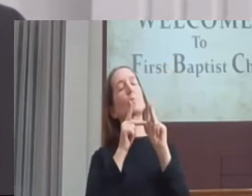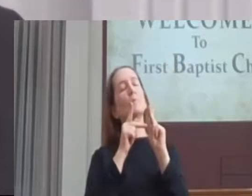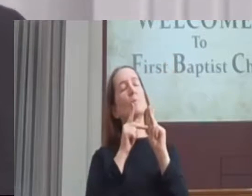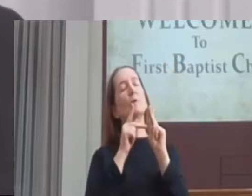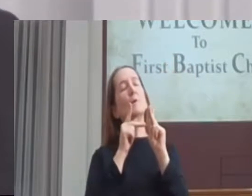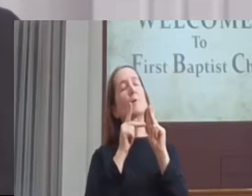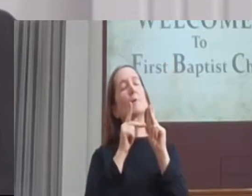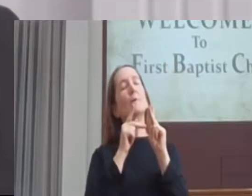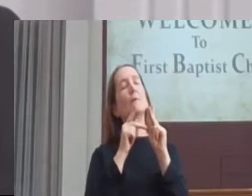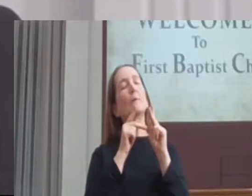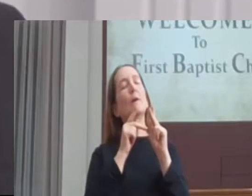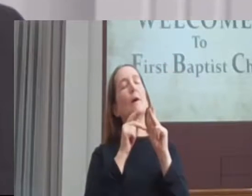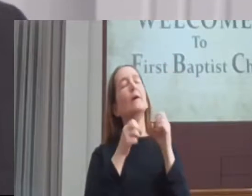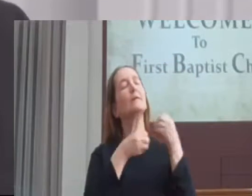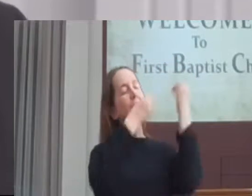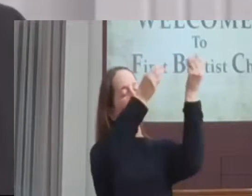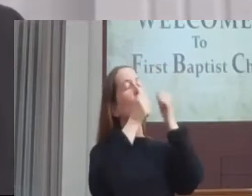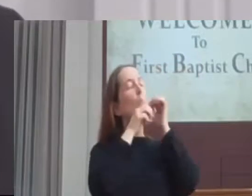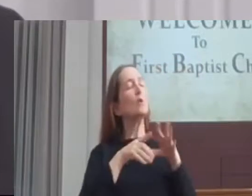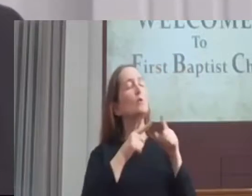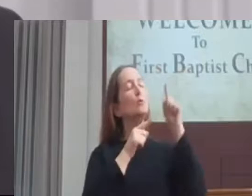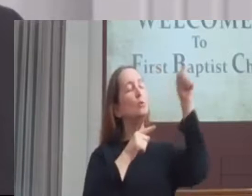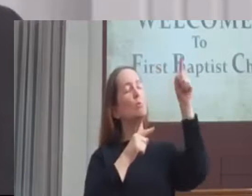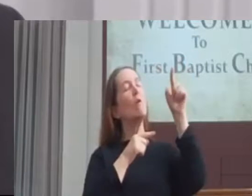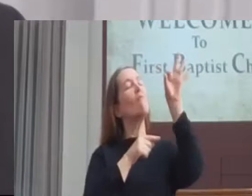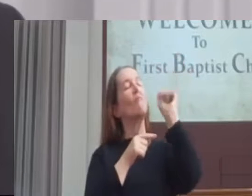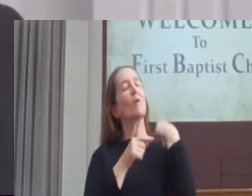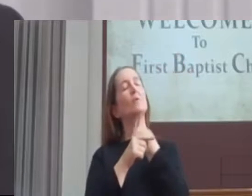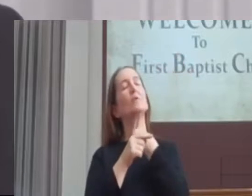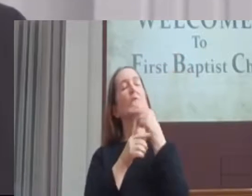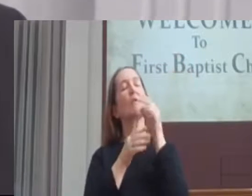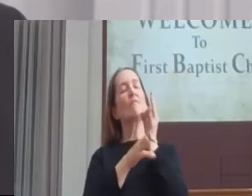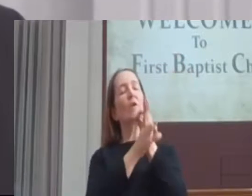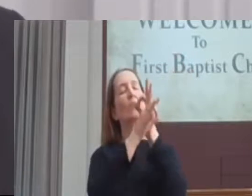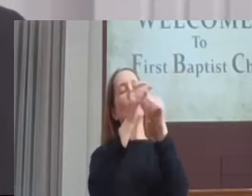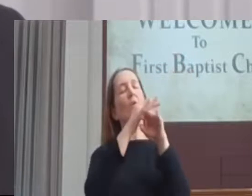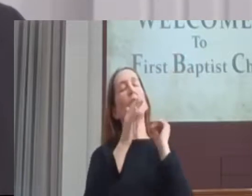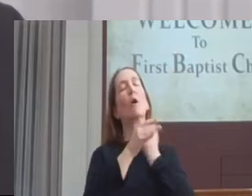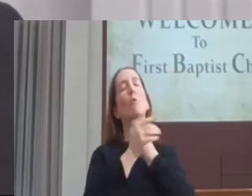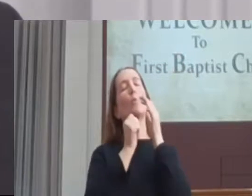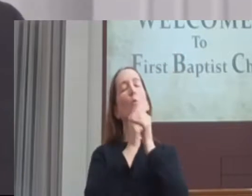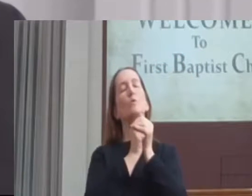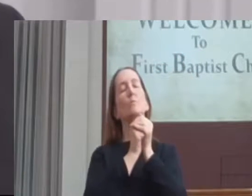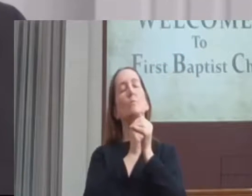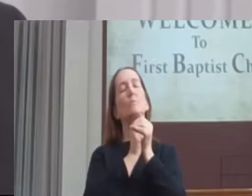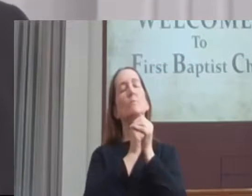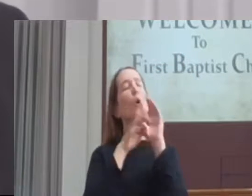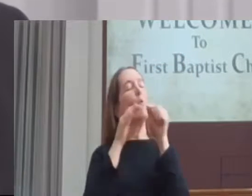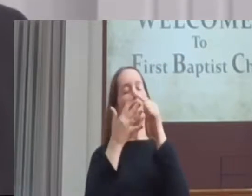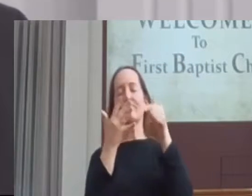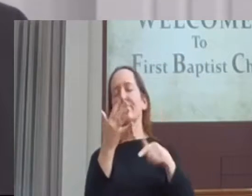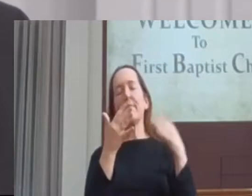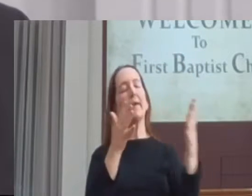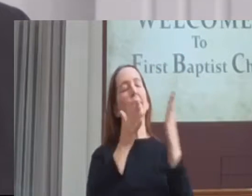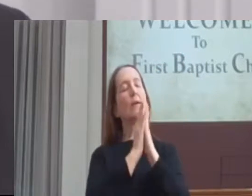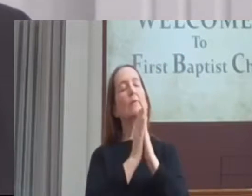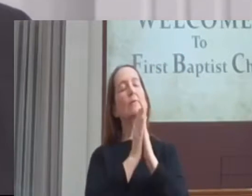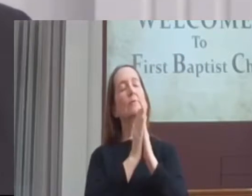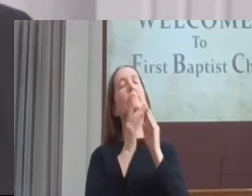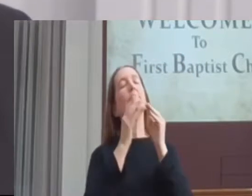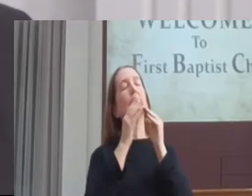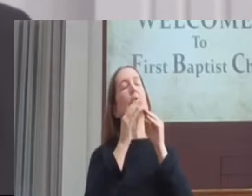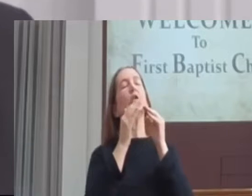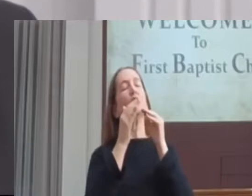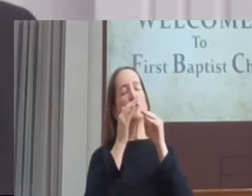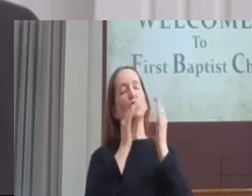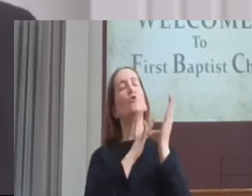Lord. May we be found faithful in our worship now. We ask all these things in Jesus' name and for His